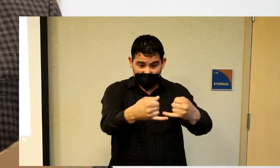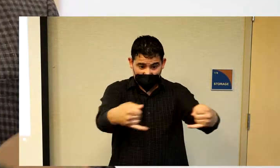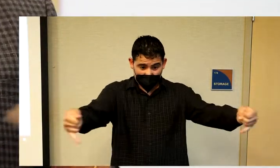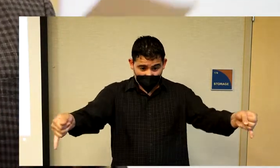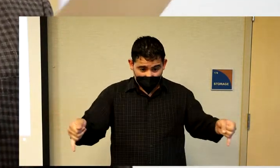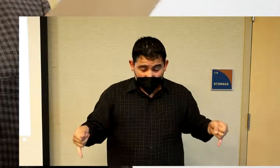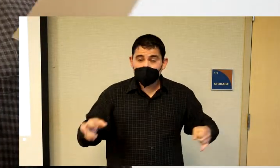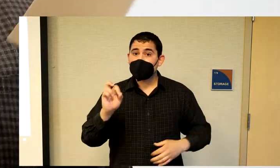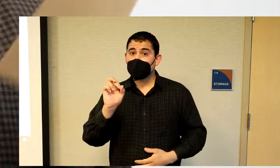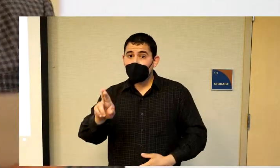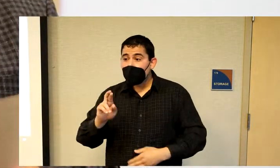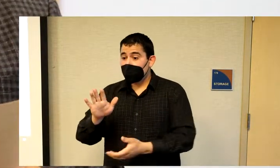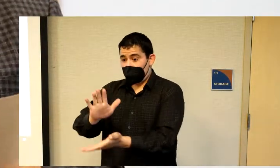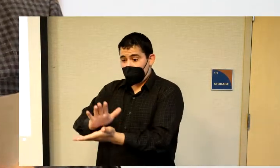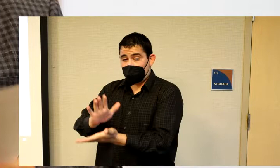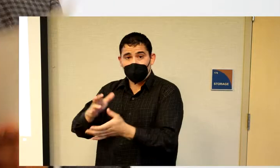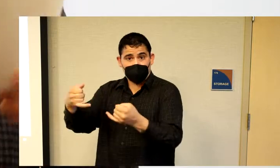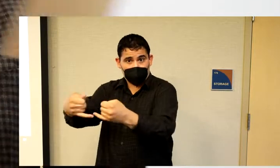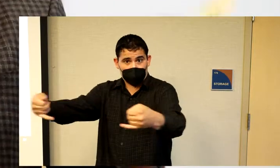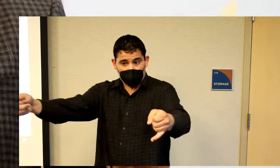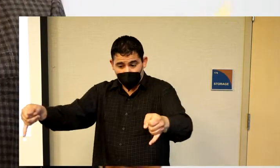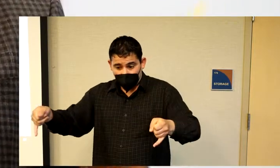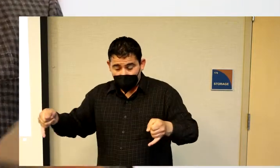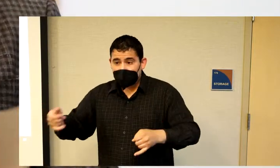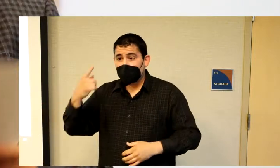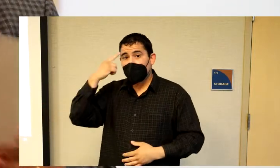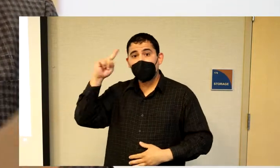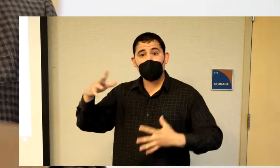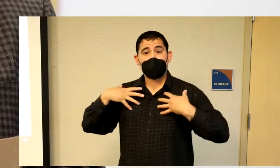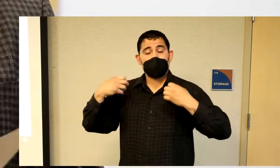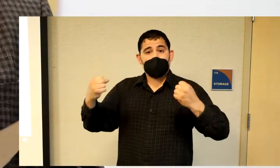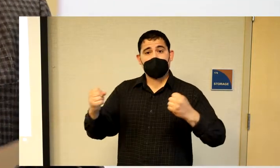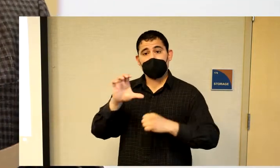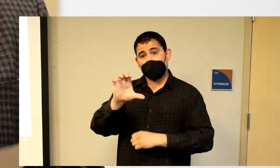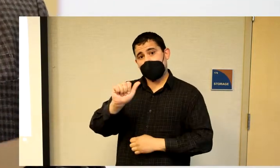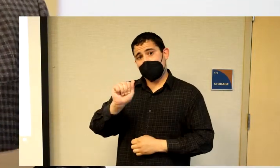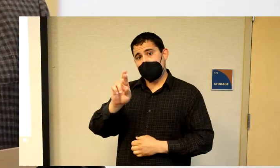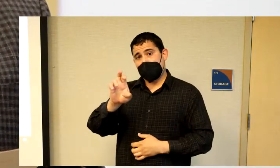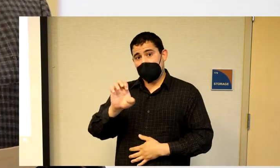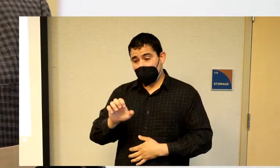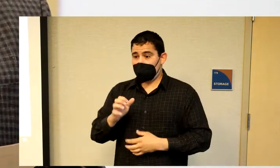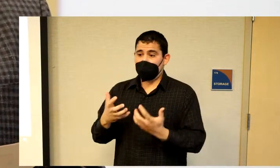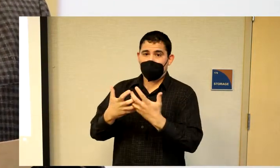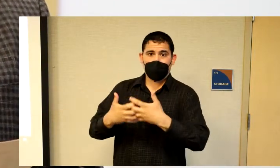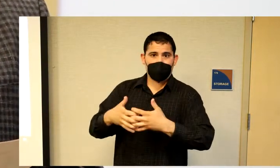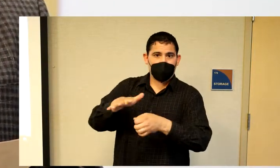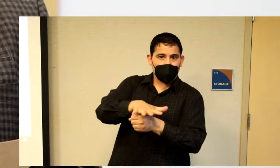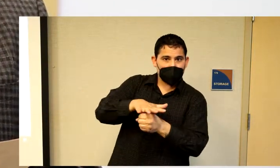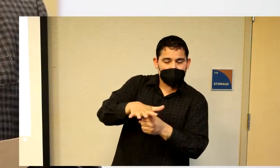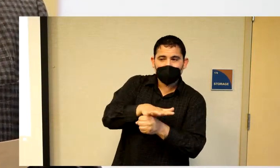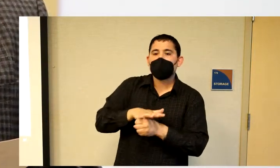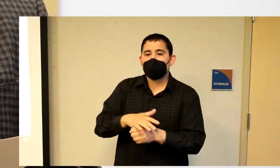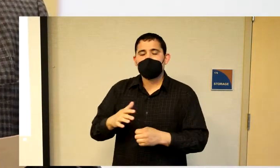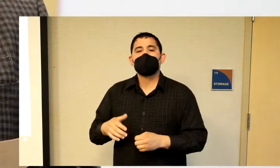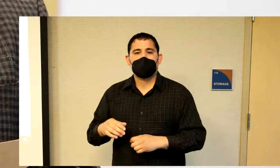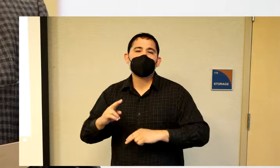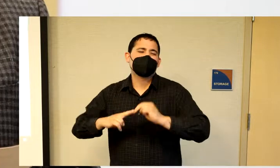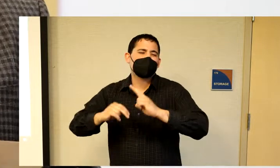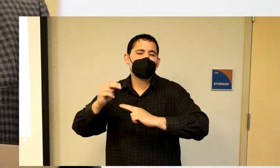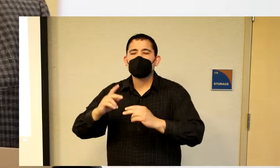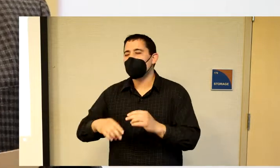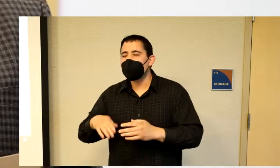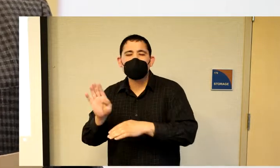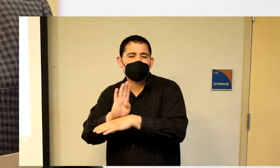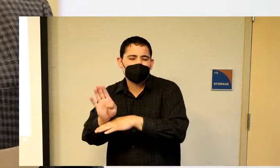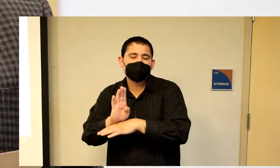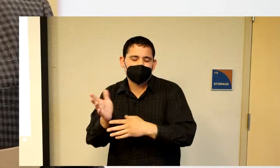you might value. You might value healthcare facilities, making sure they're in different districts, whatever those are. I think, and I don't want to get outside of